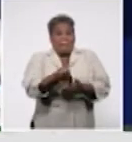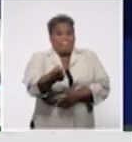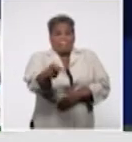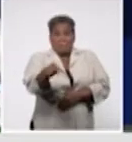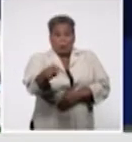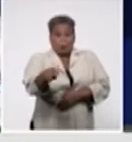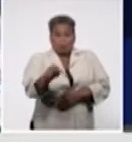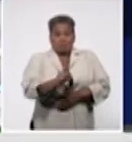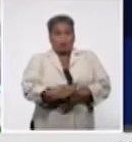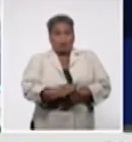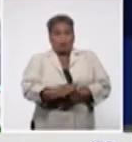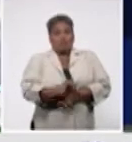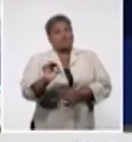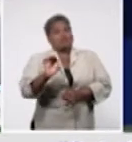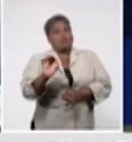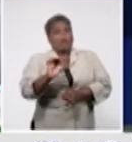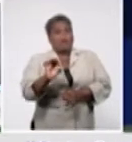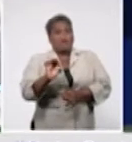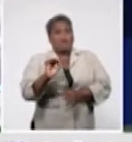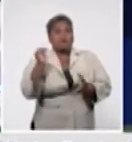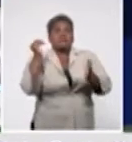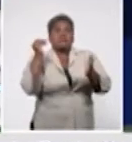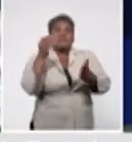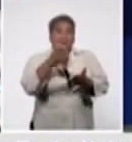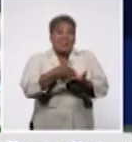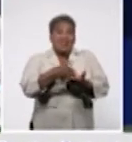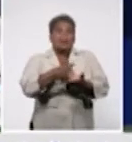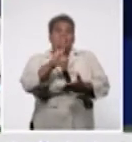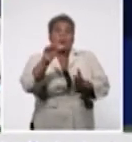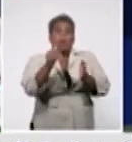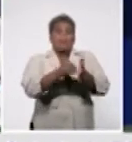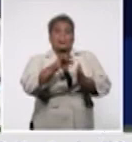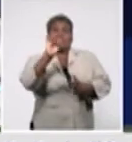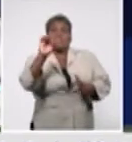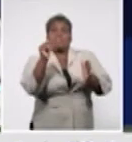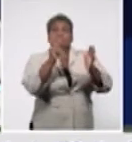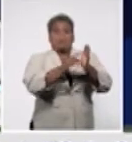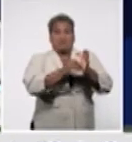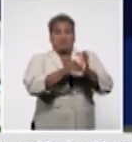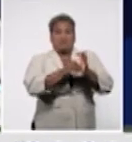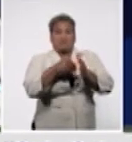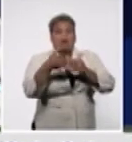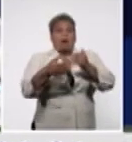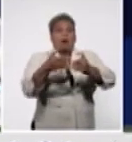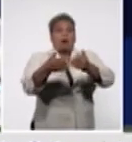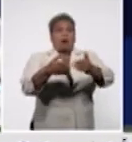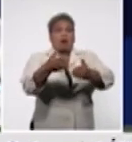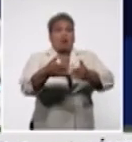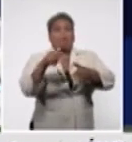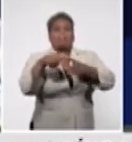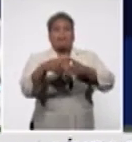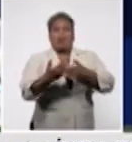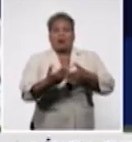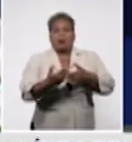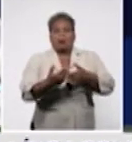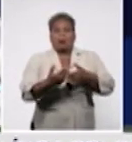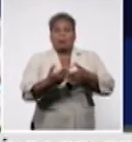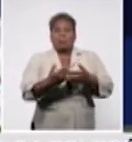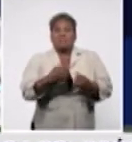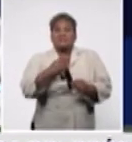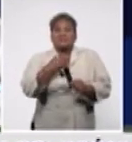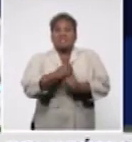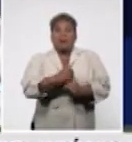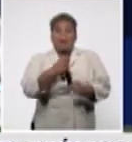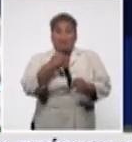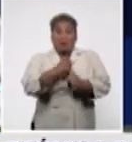1,712 were processed at the Tropical Medicine Institute Pedro Coury, 800 in Villa Clara's Hygiene, Epidemiology